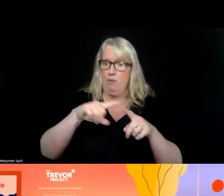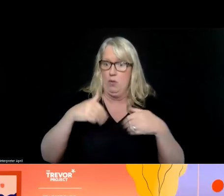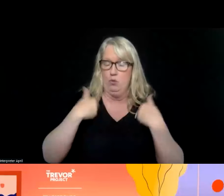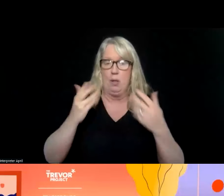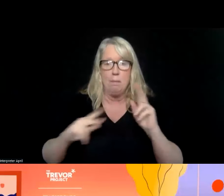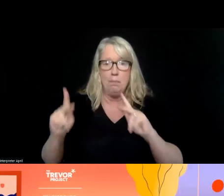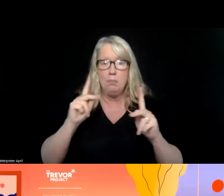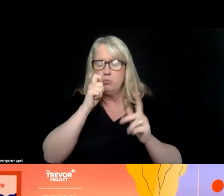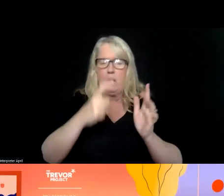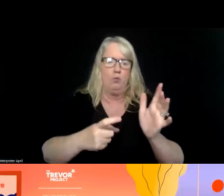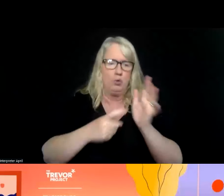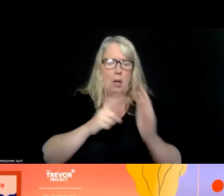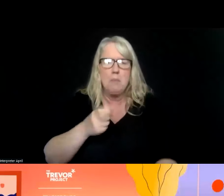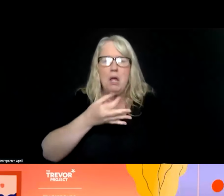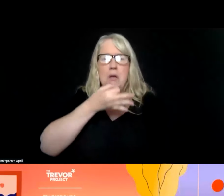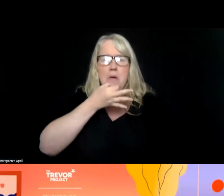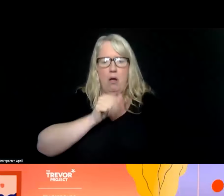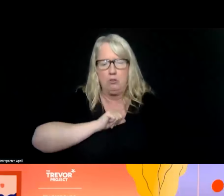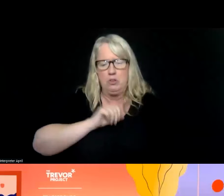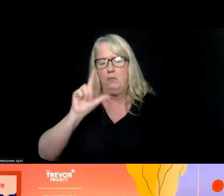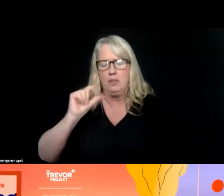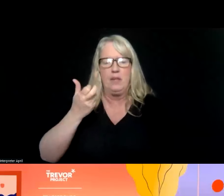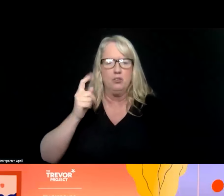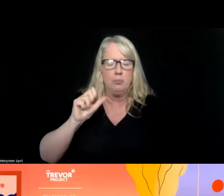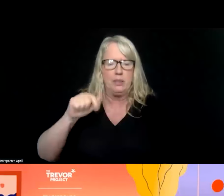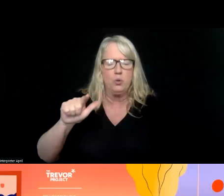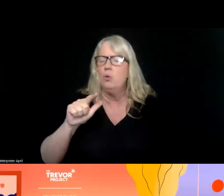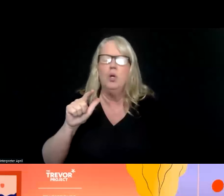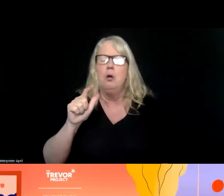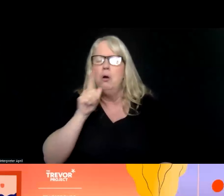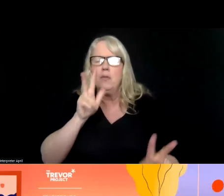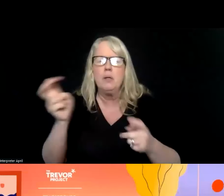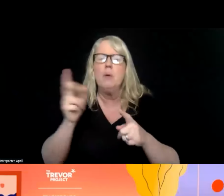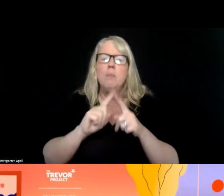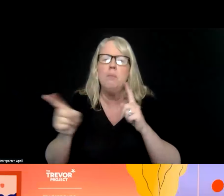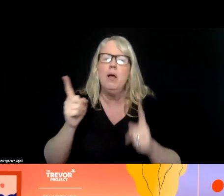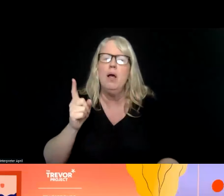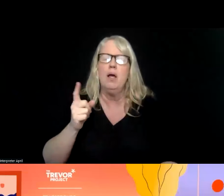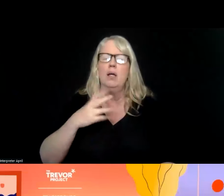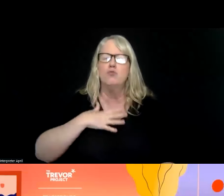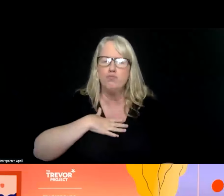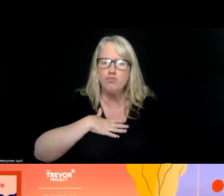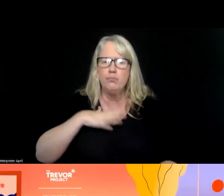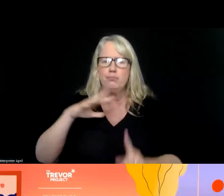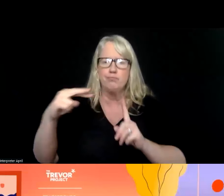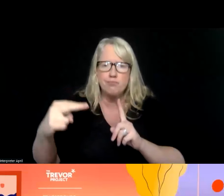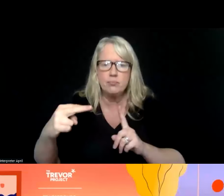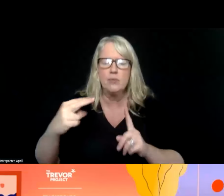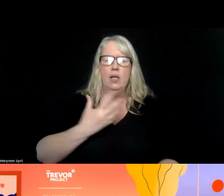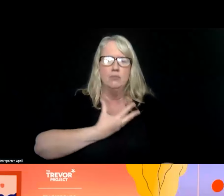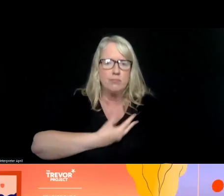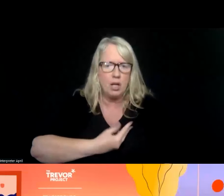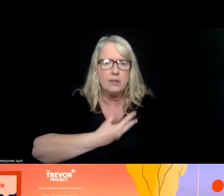not require us to be experts on LGBTQ topics. It just requires us to lead with empathy, kindness, and to